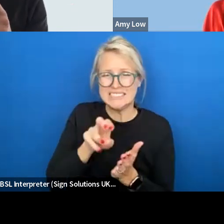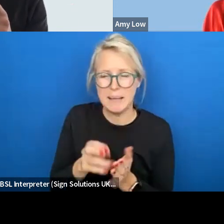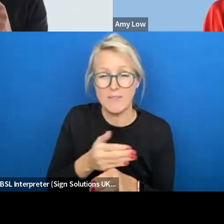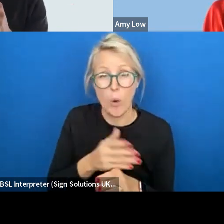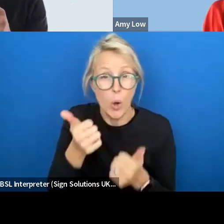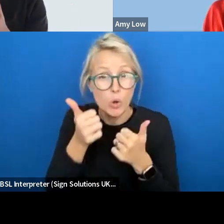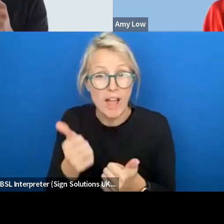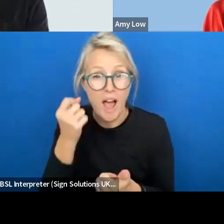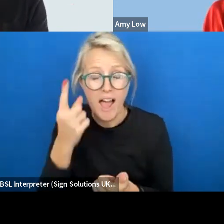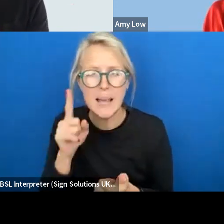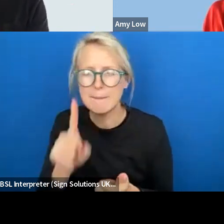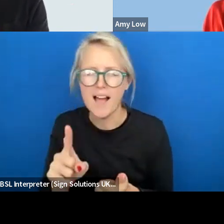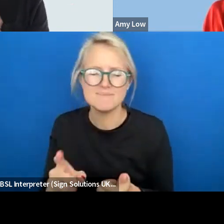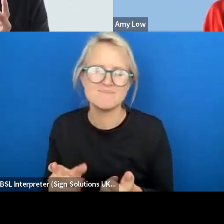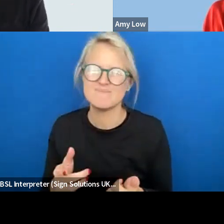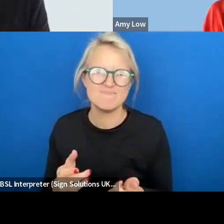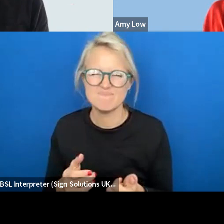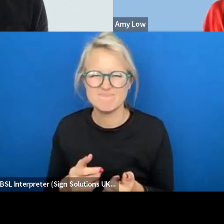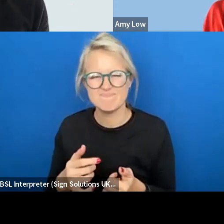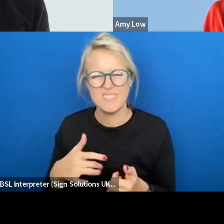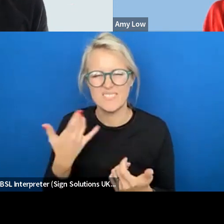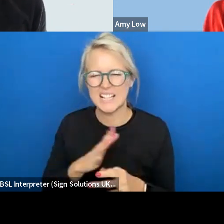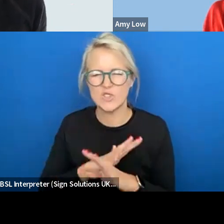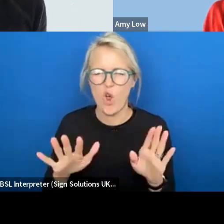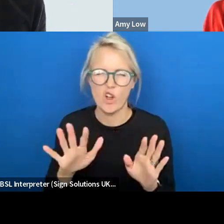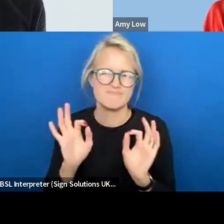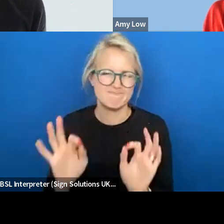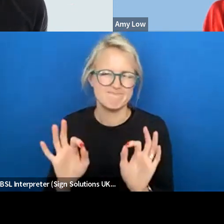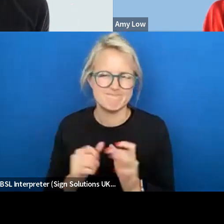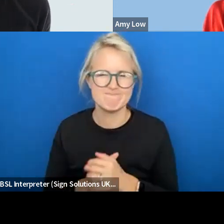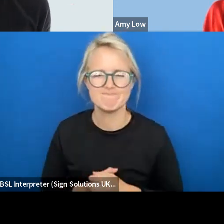great idea, but I'd say not quite there.